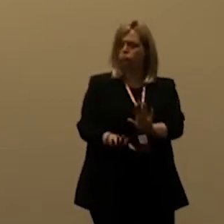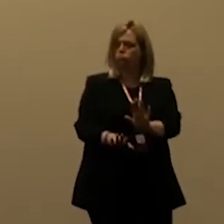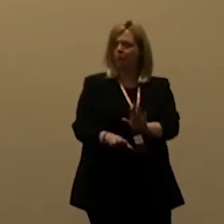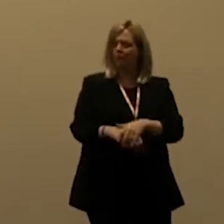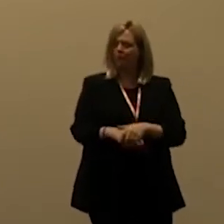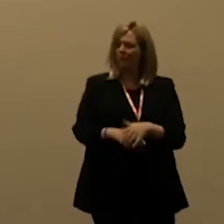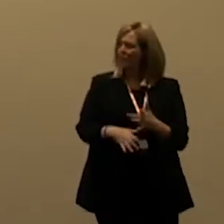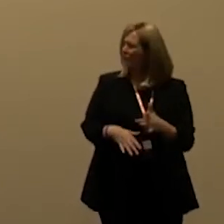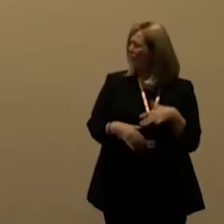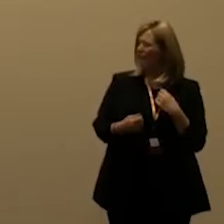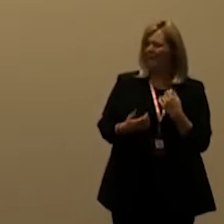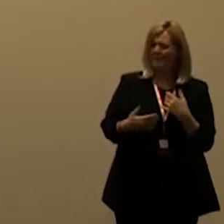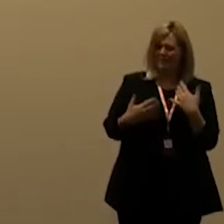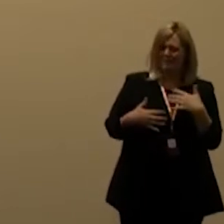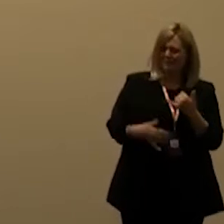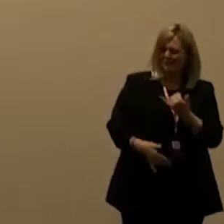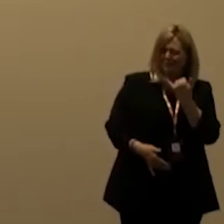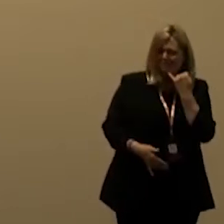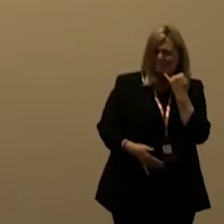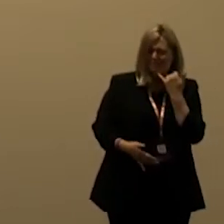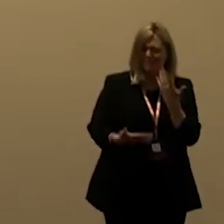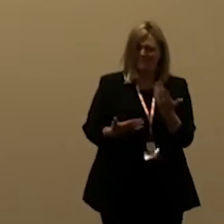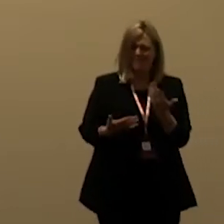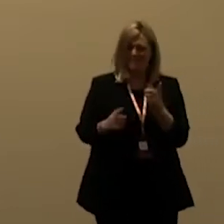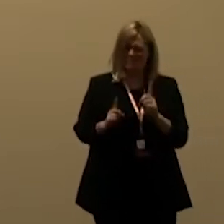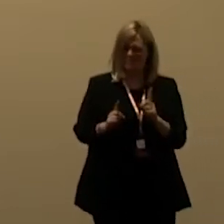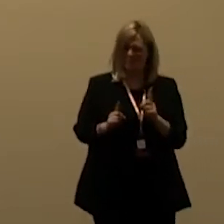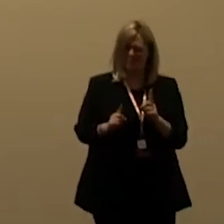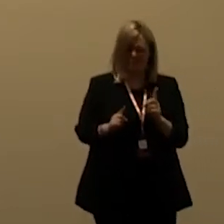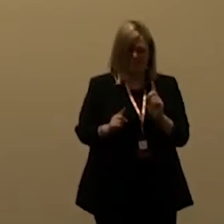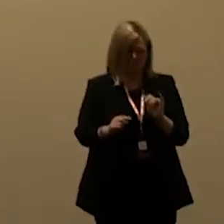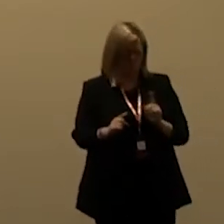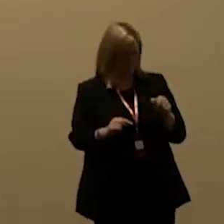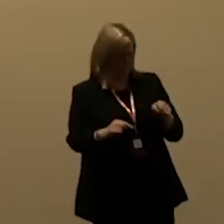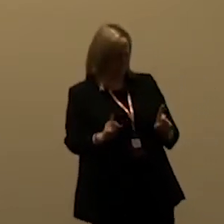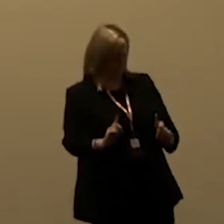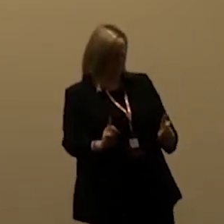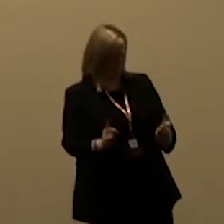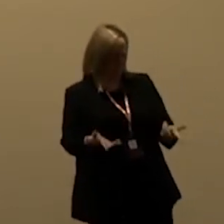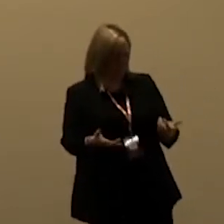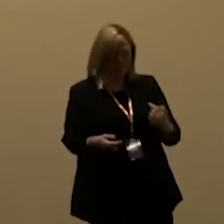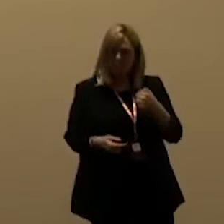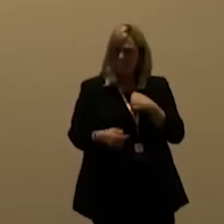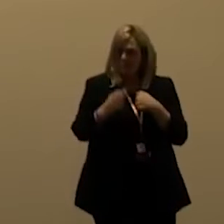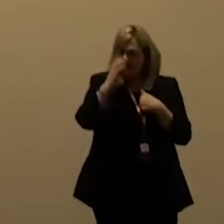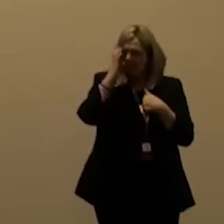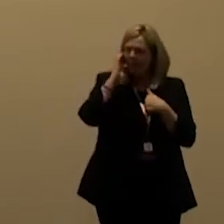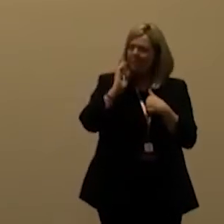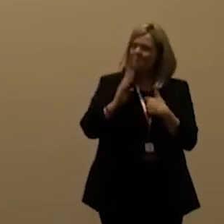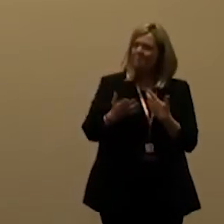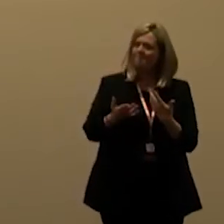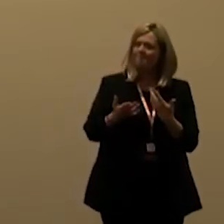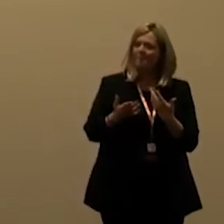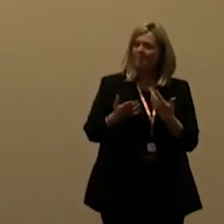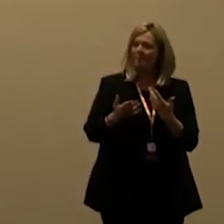thing where we've got these amazing devices, but what, you mean they're a telephone? Whereas for me, everything was always